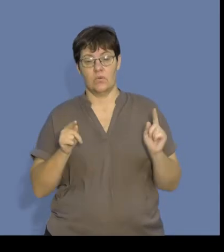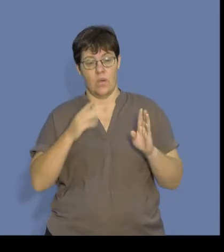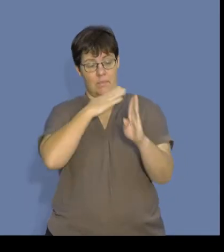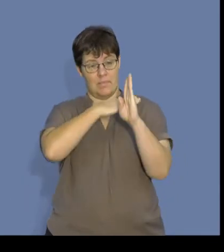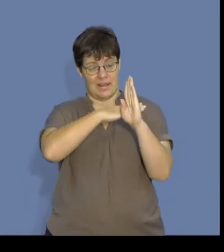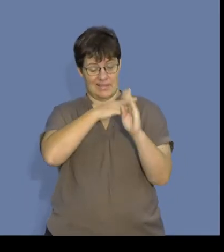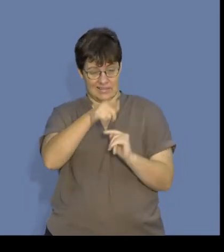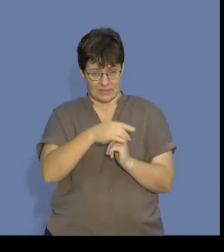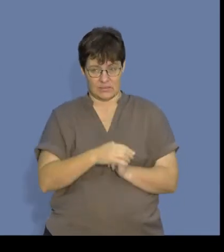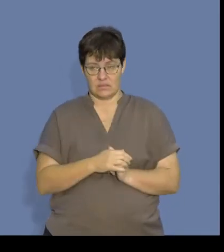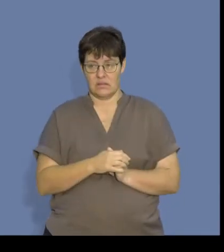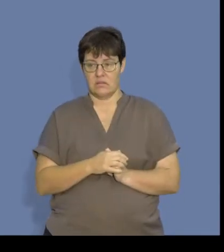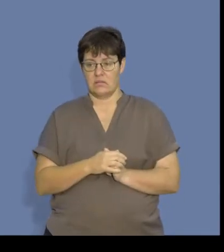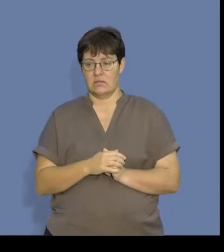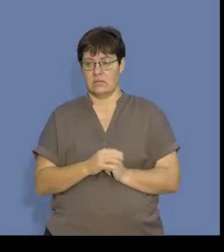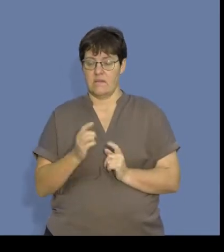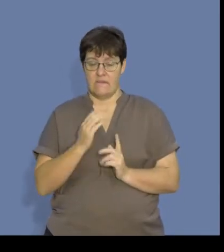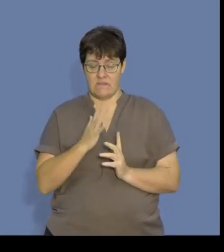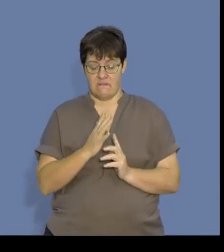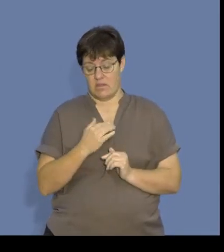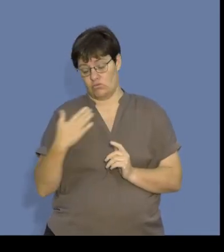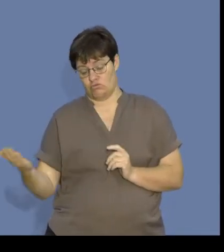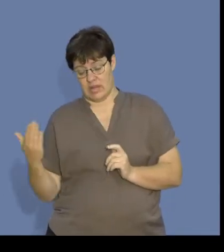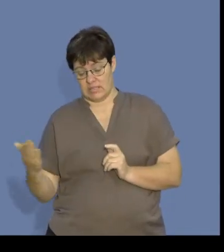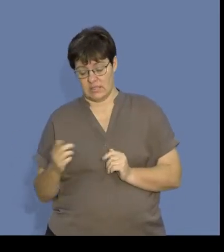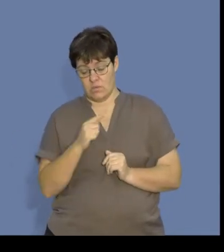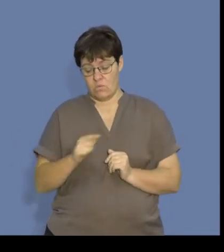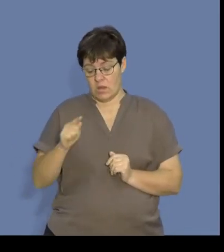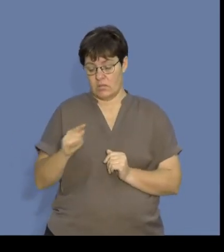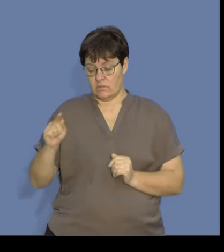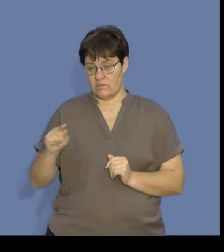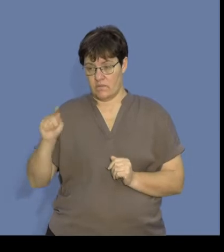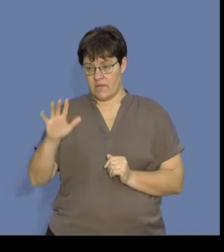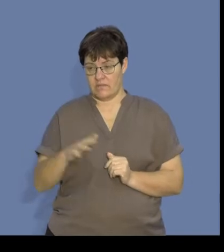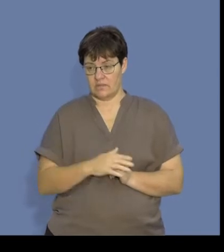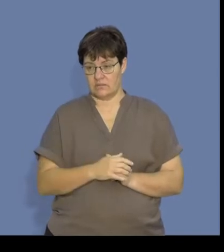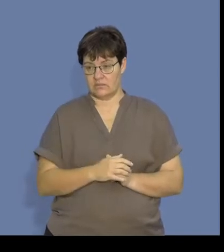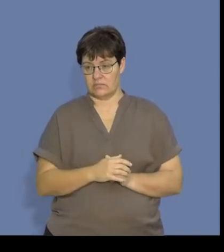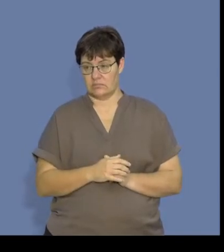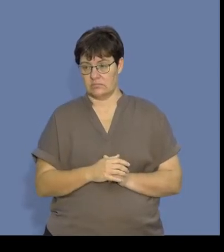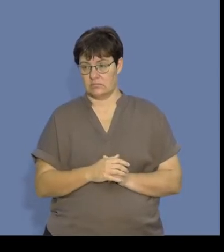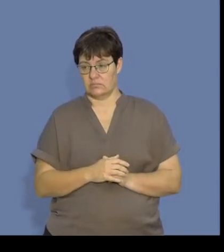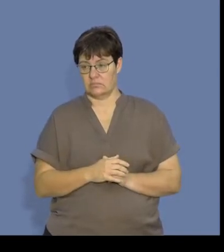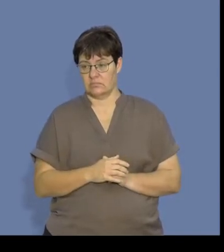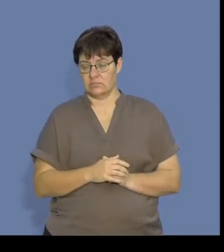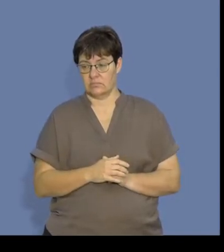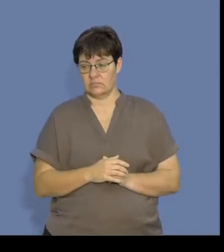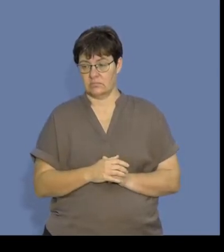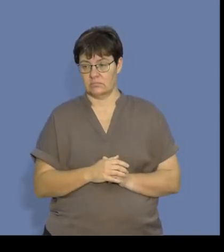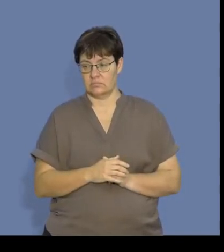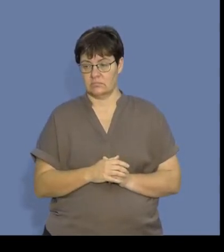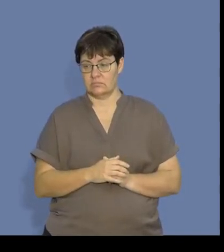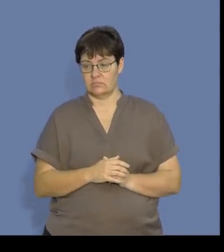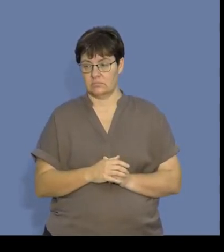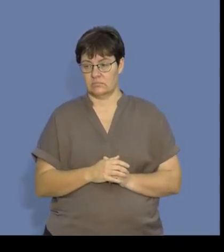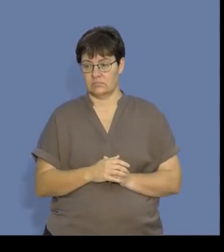on a Cartesian plane, this would mean 5 is 5 units to the right, so I will move until I get